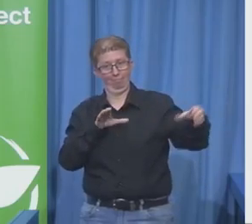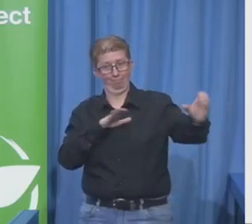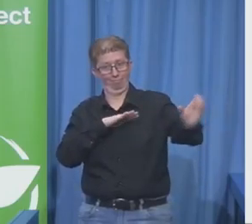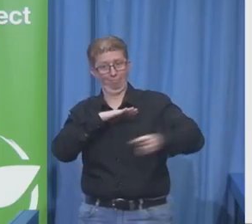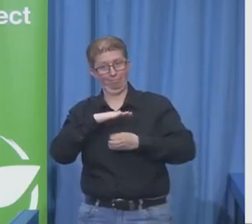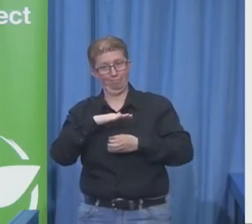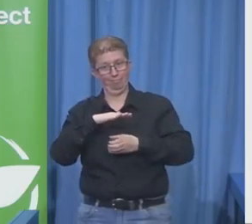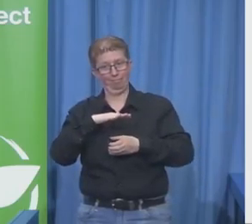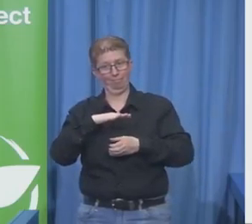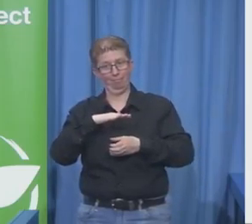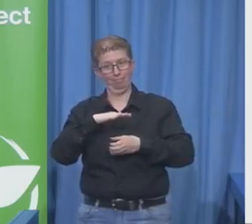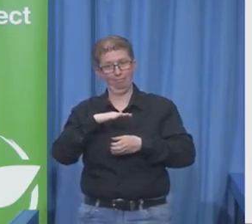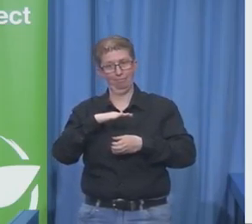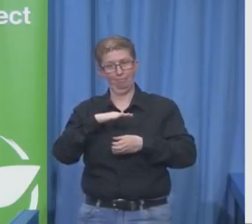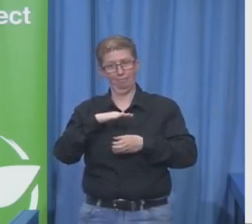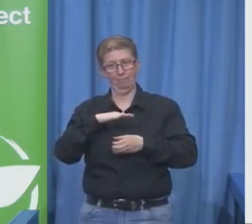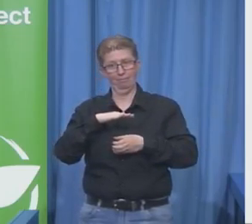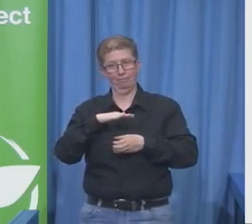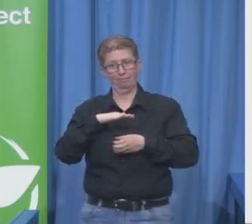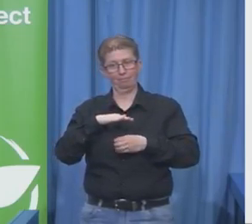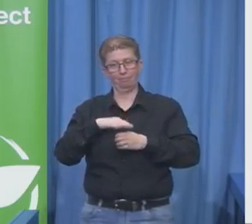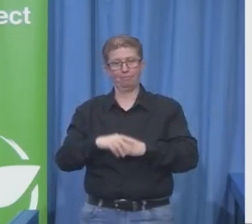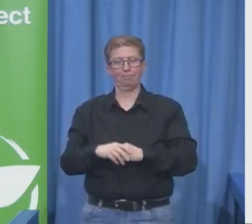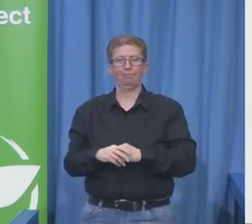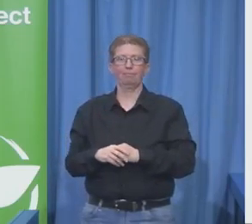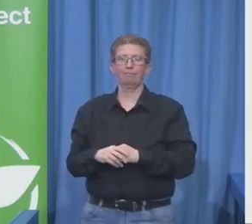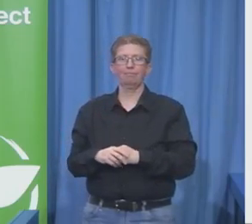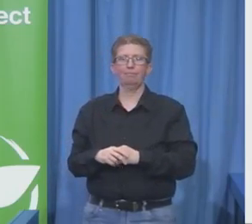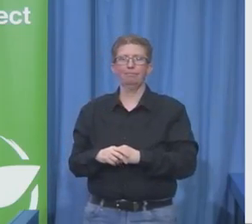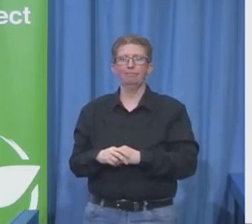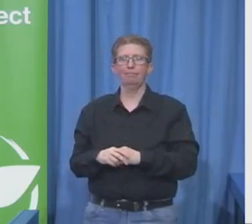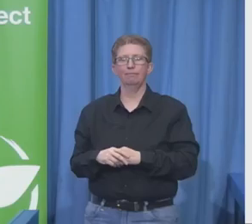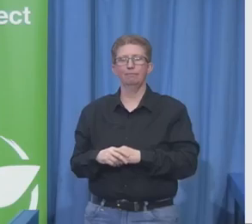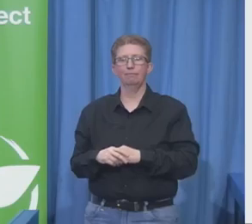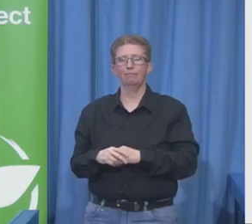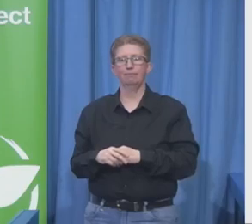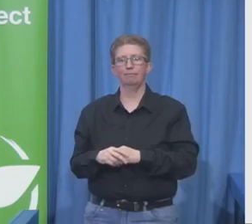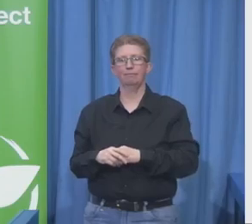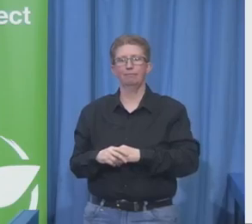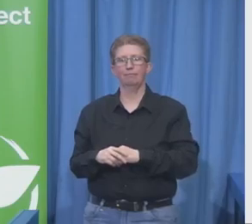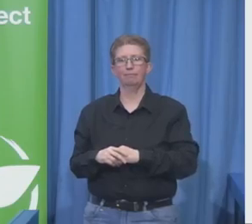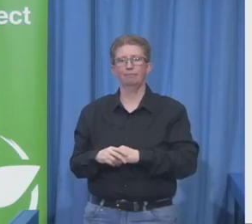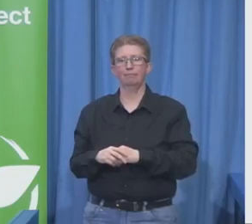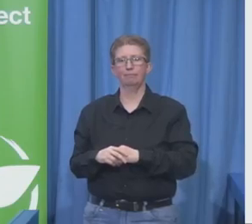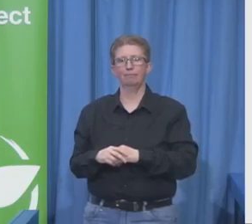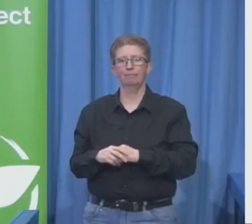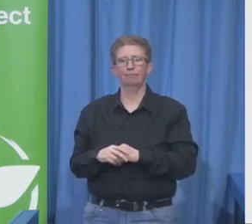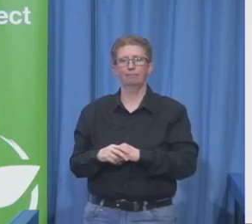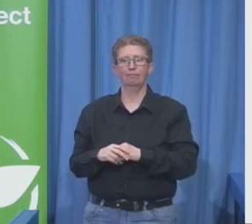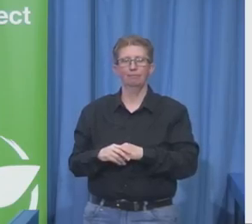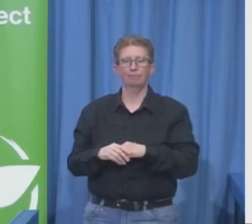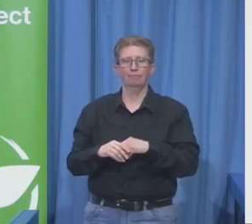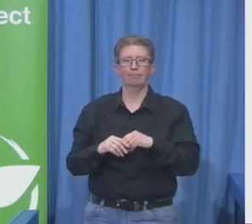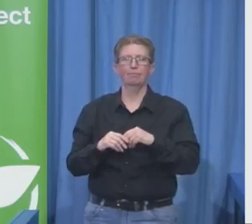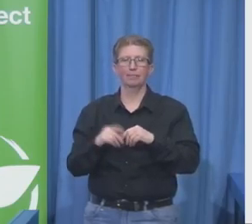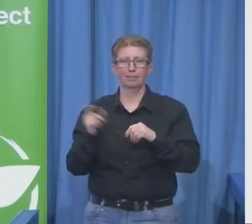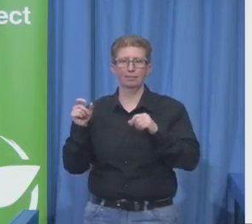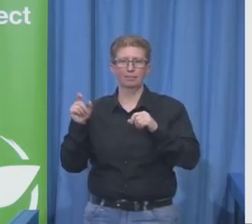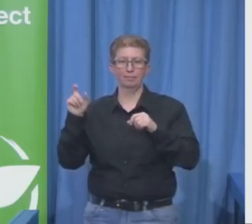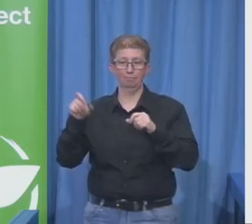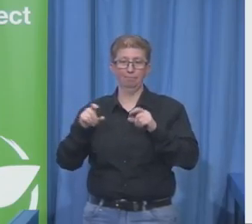units which we keep in stock, and we keep on replenishing as it depletes.